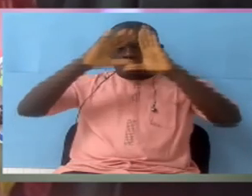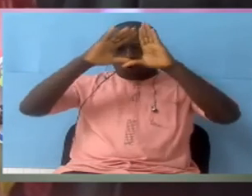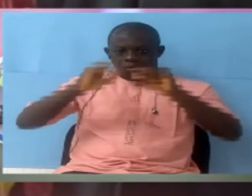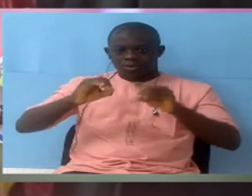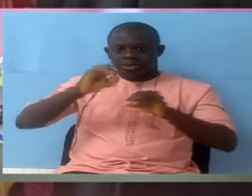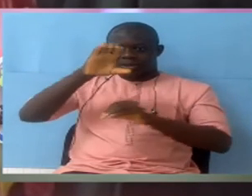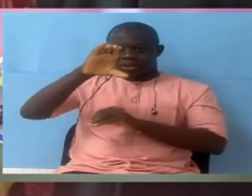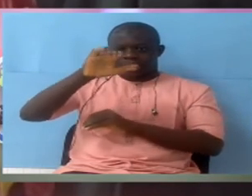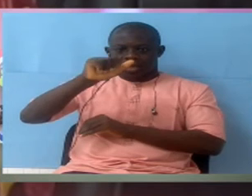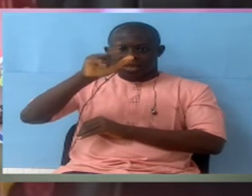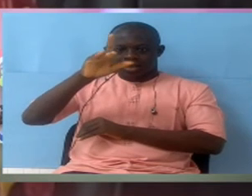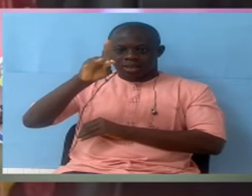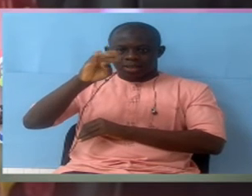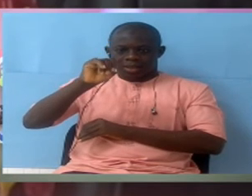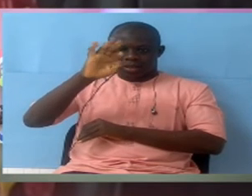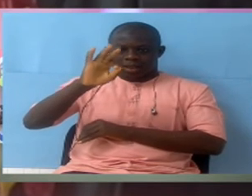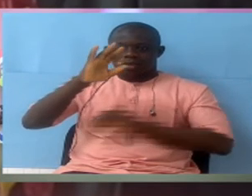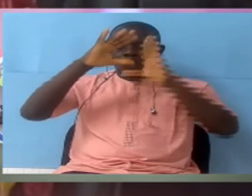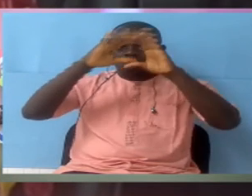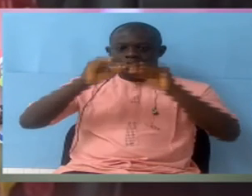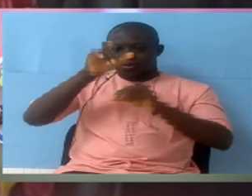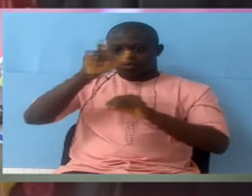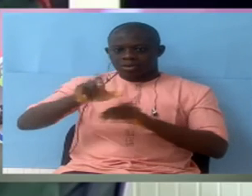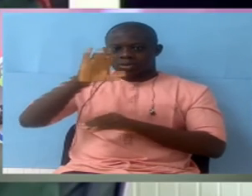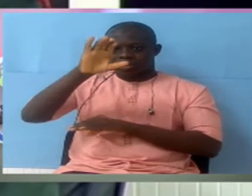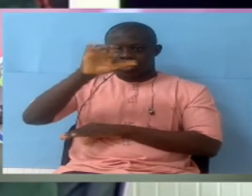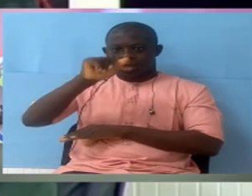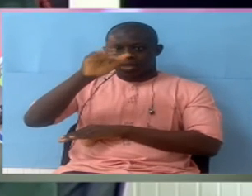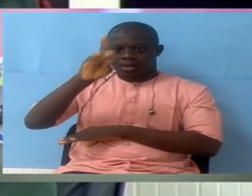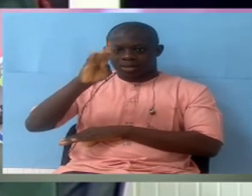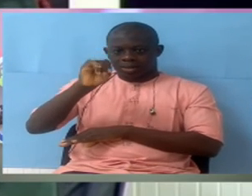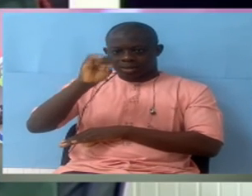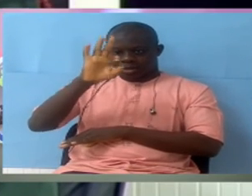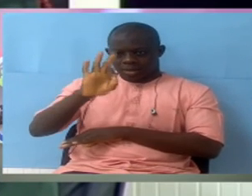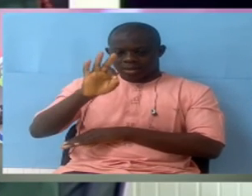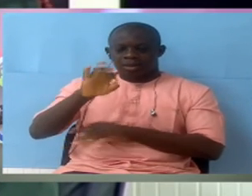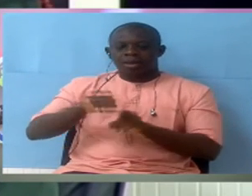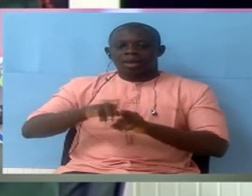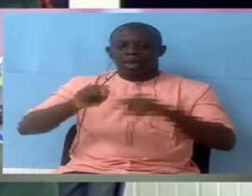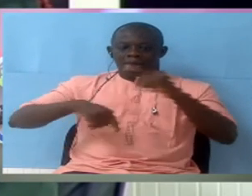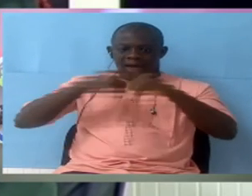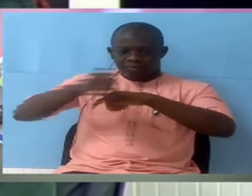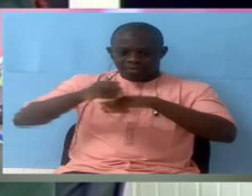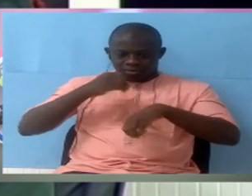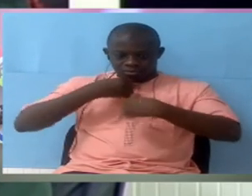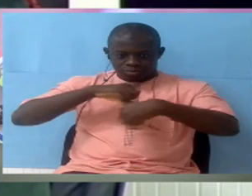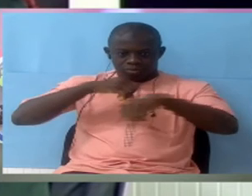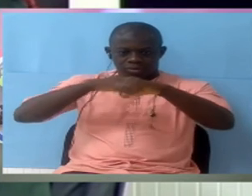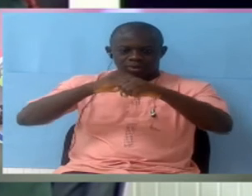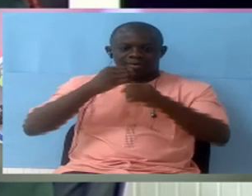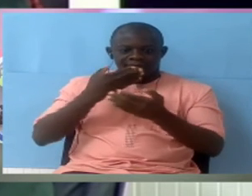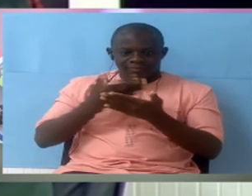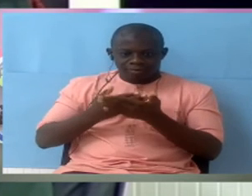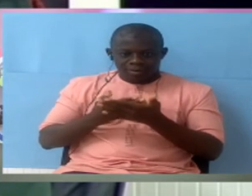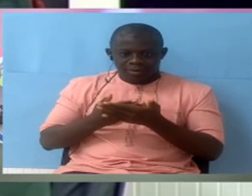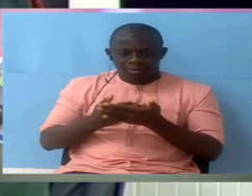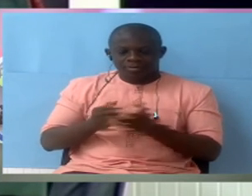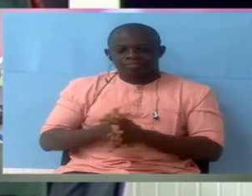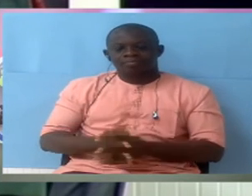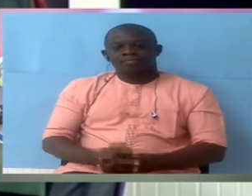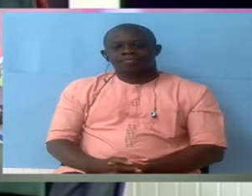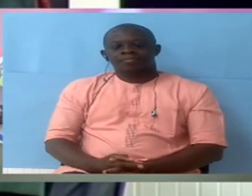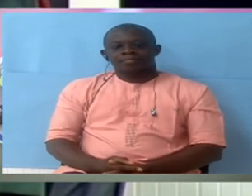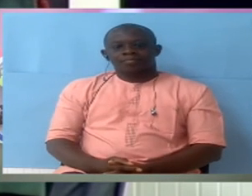dem nak set suma wursak pour ma muna nek officer cadet. After the training ganaw buñ defé ñangam be